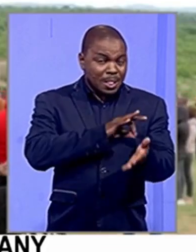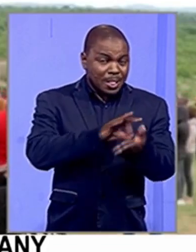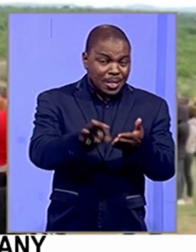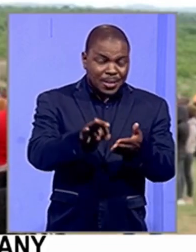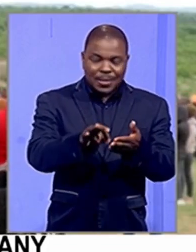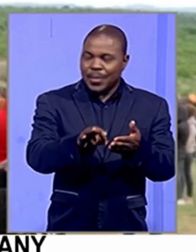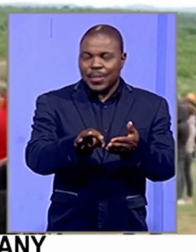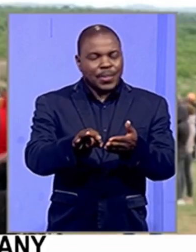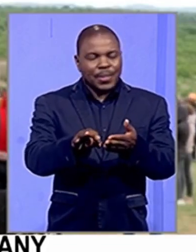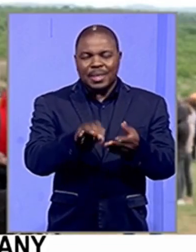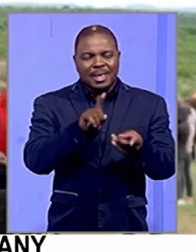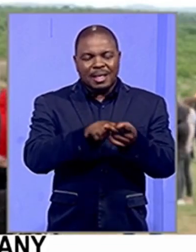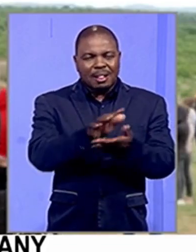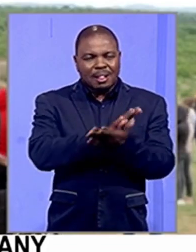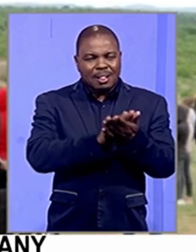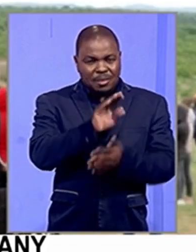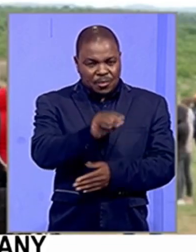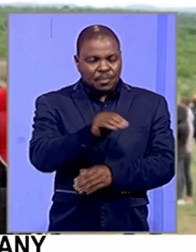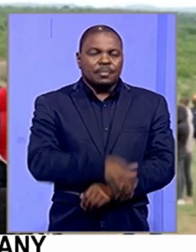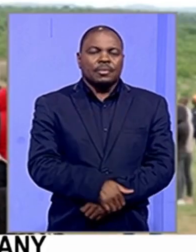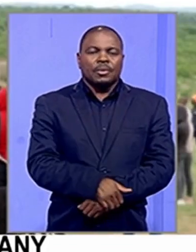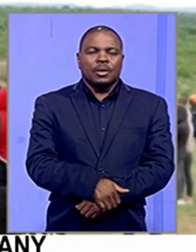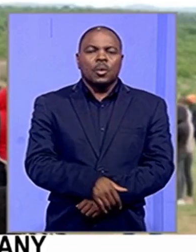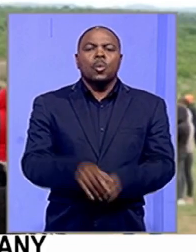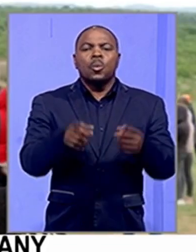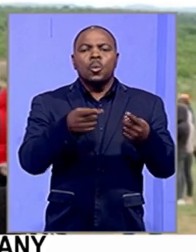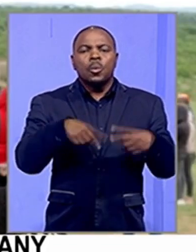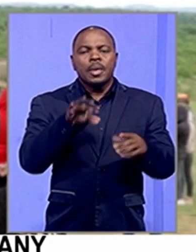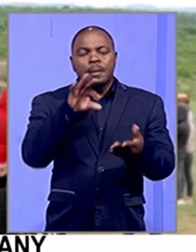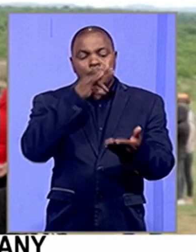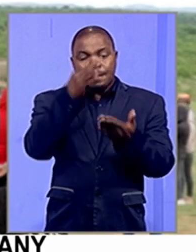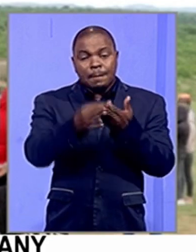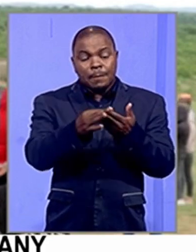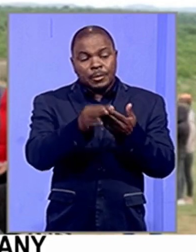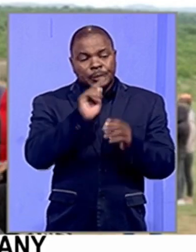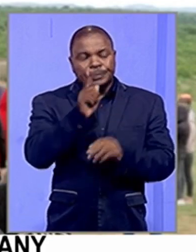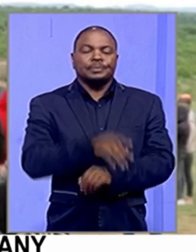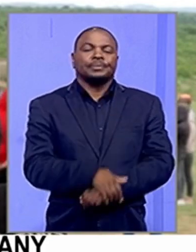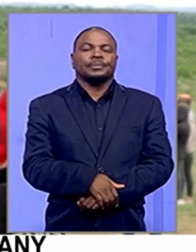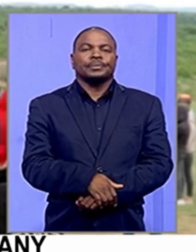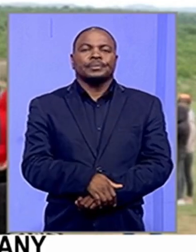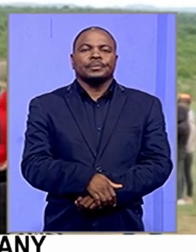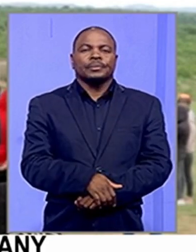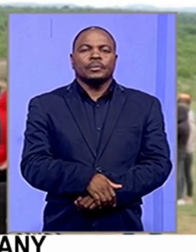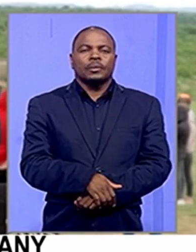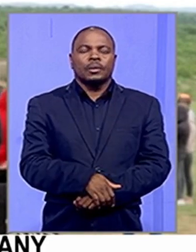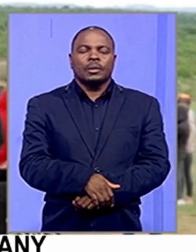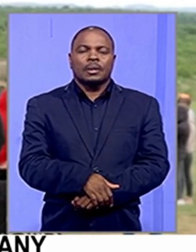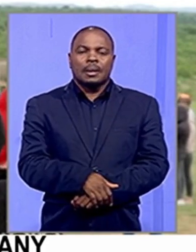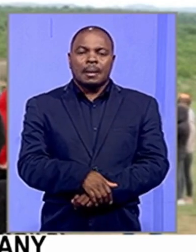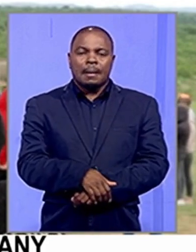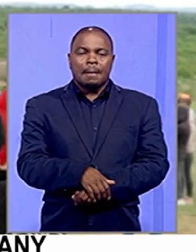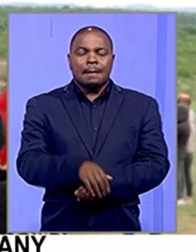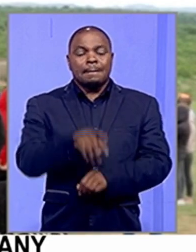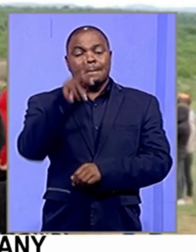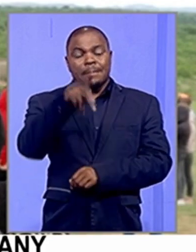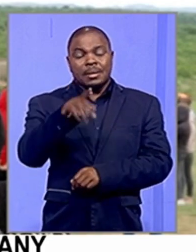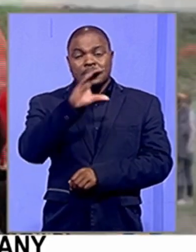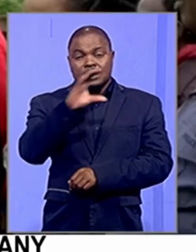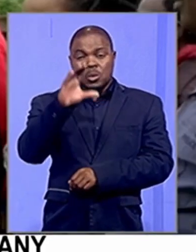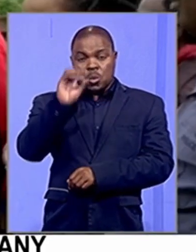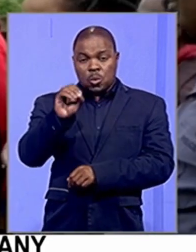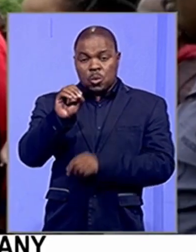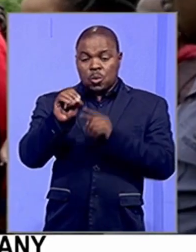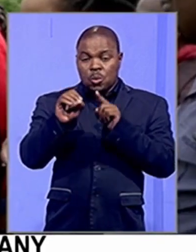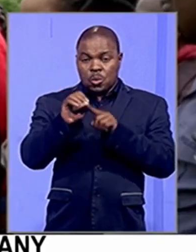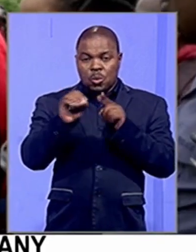filthy. We are proposing to them that the PCO, that is the